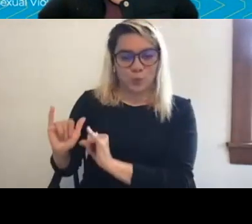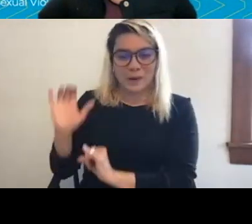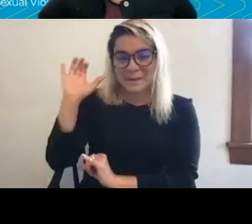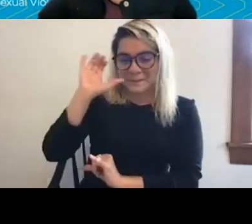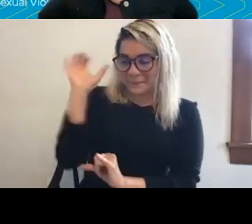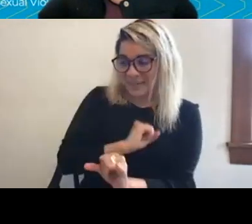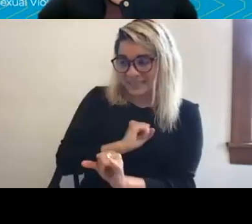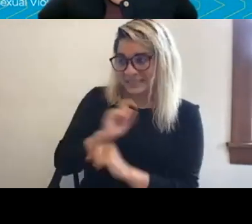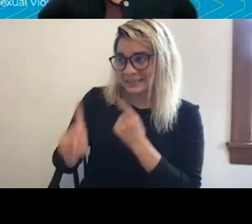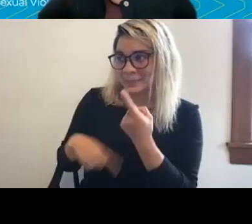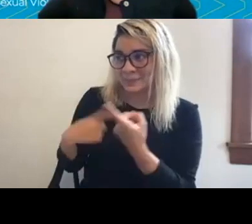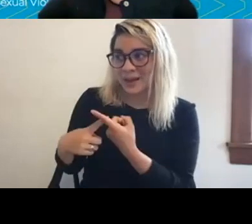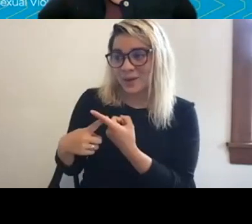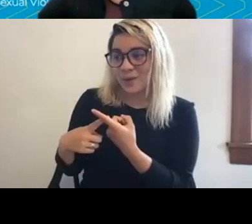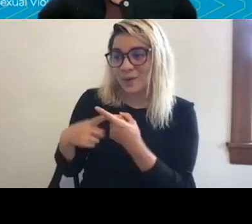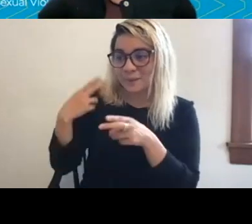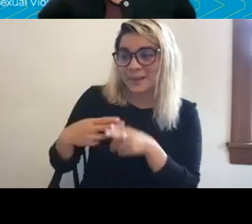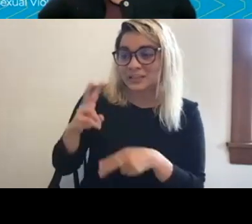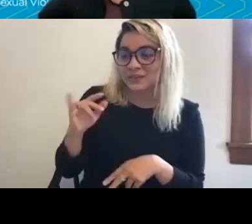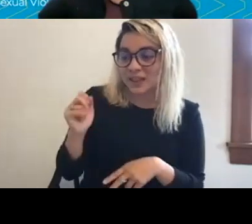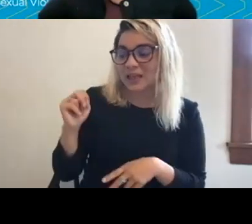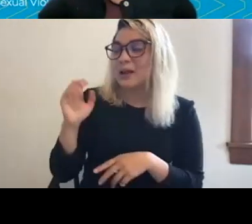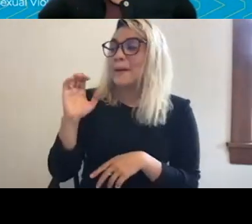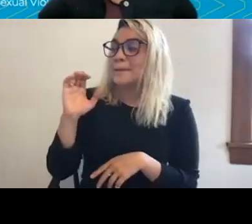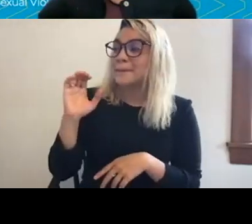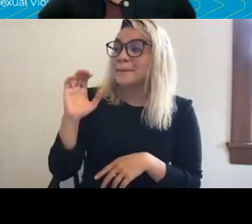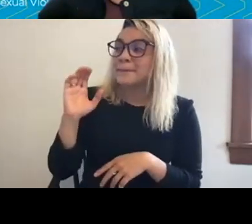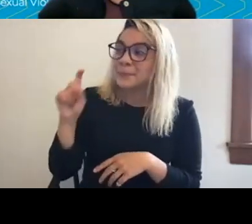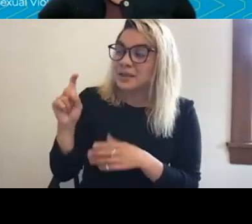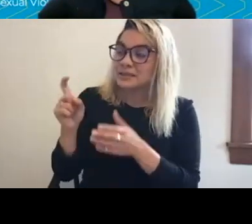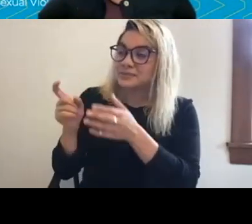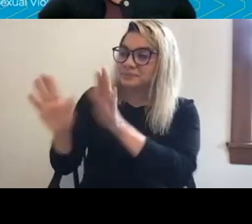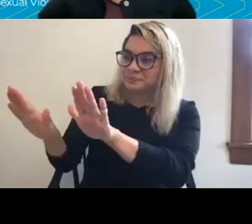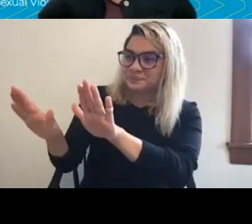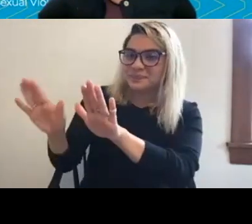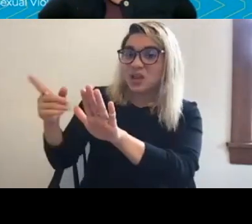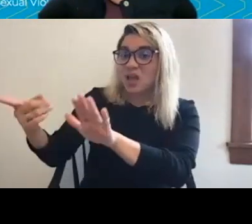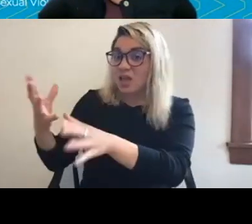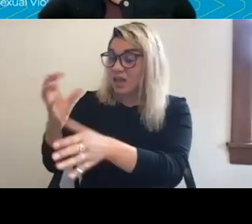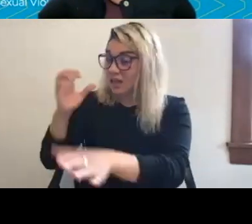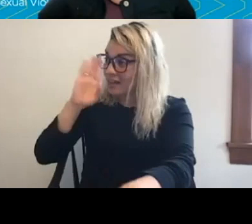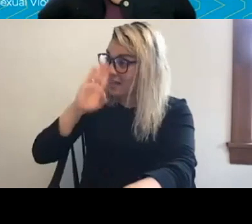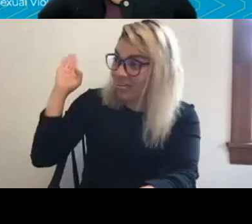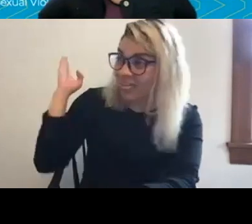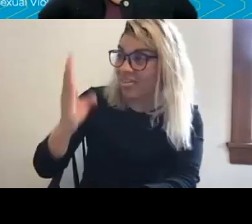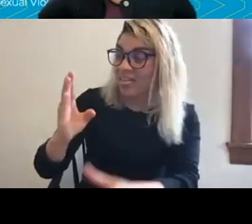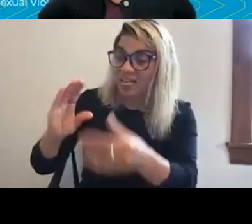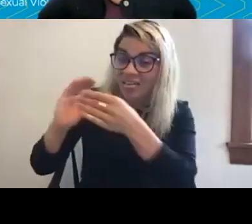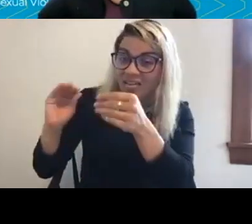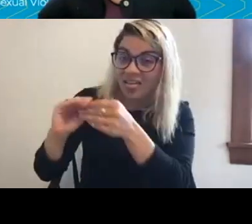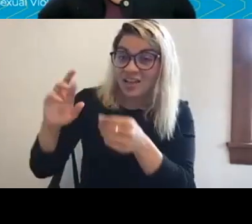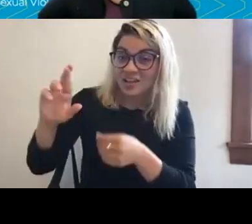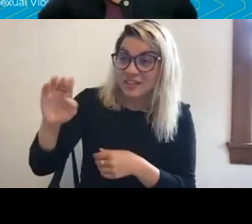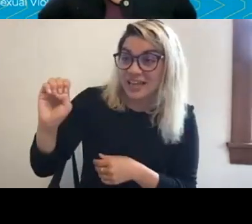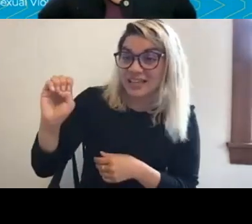that they were hearing, the ways in which especially race had been used to pit people against one another, to